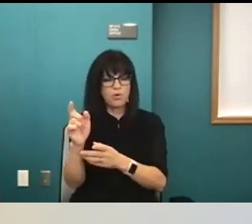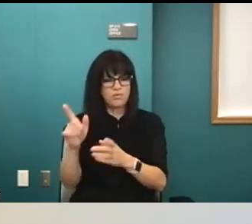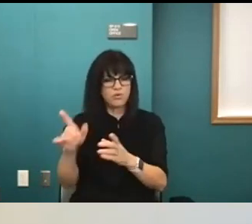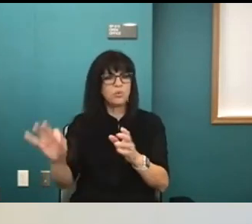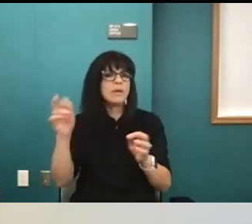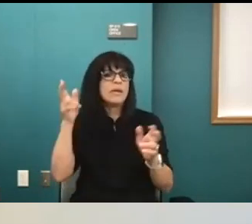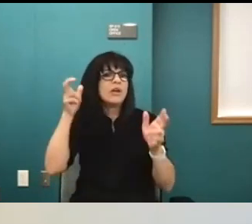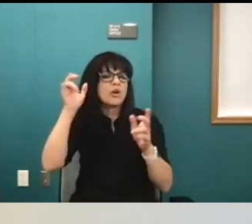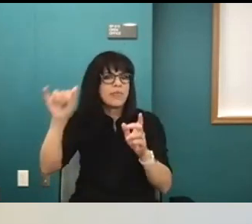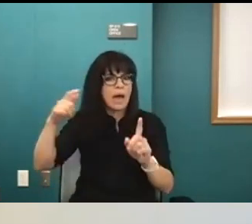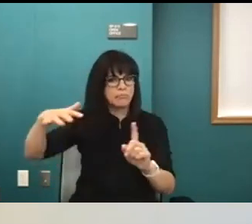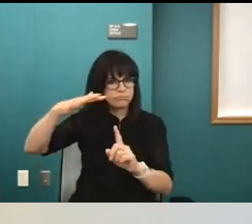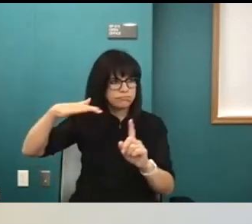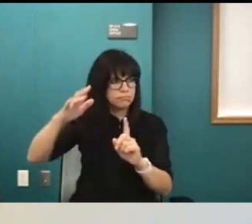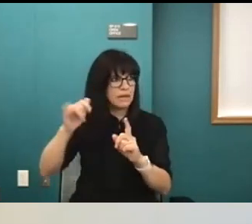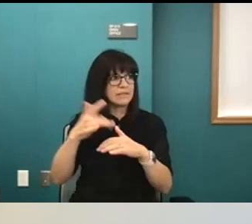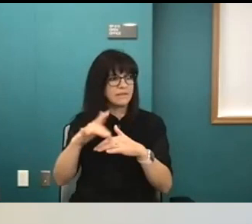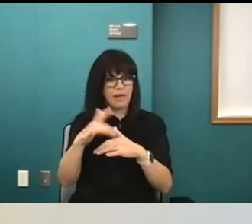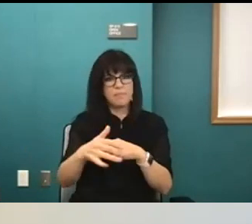telecoil that's available to it.